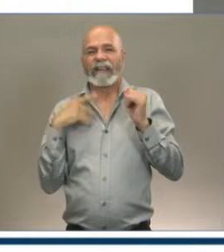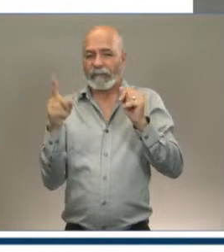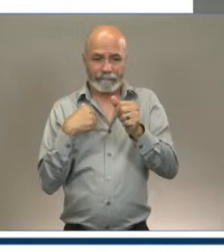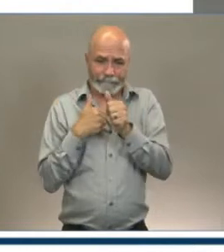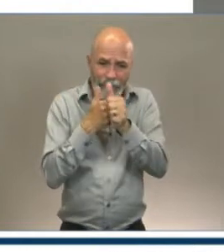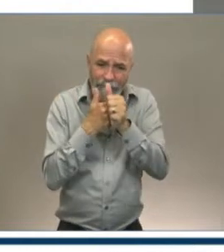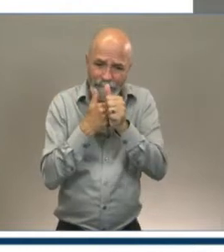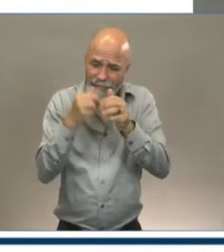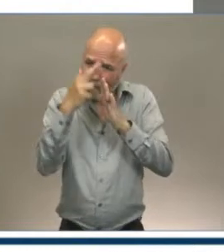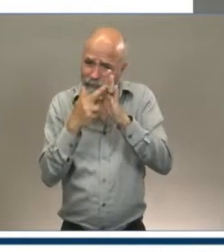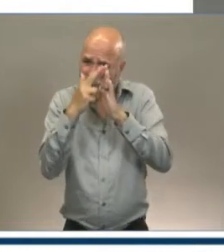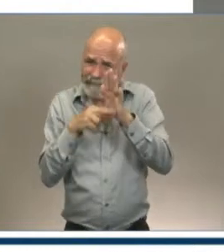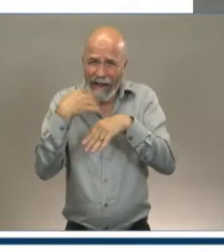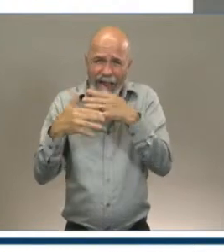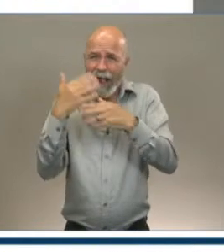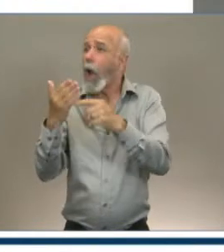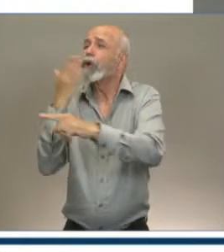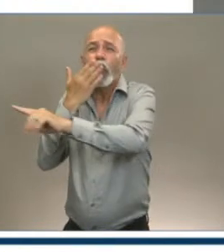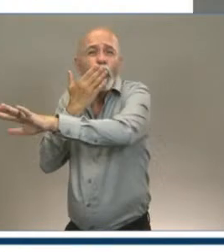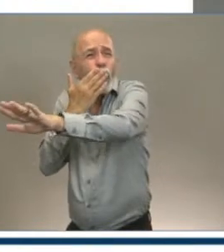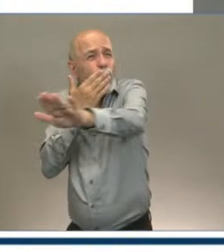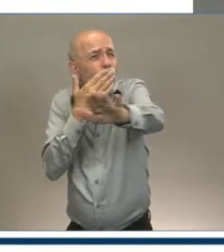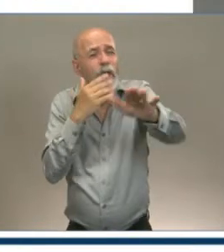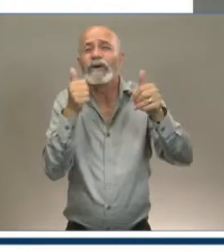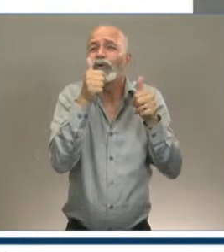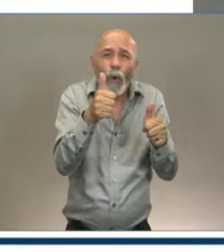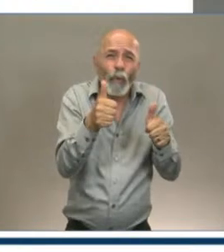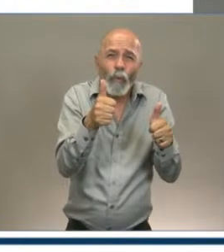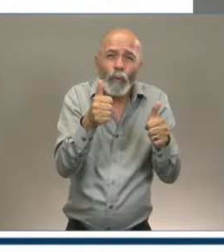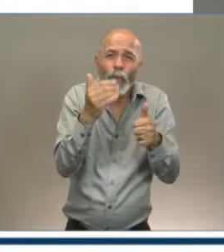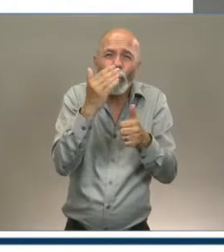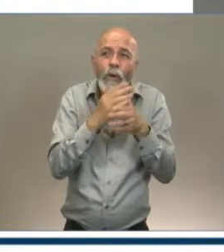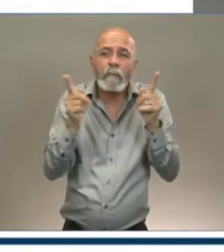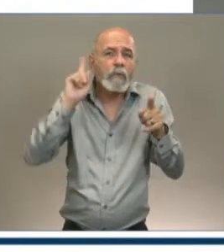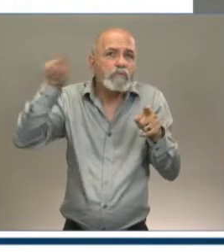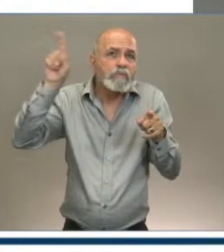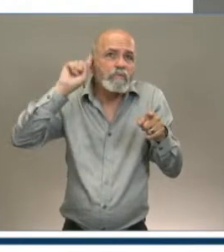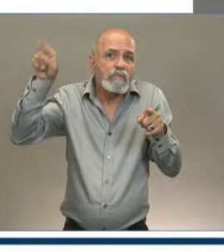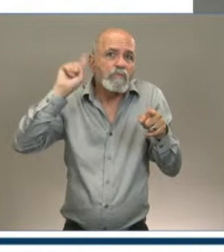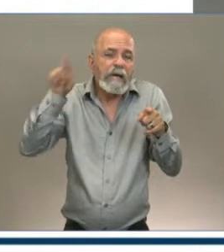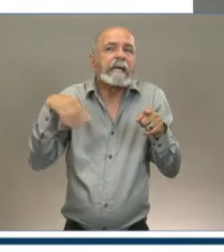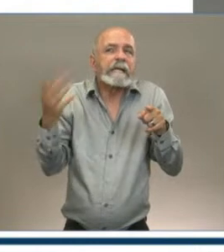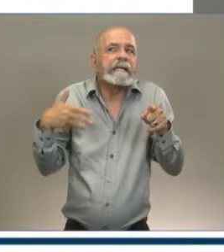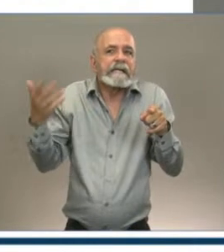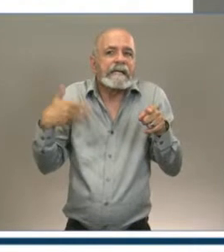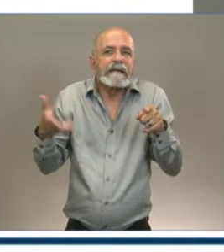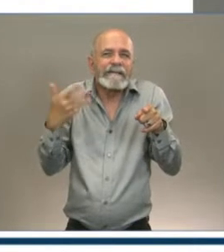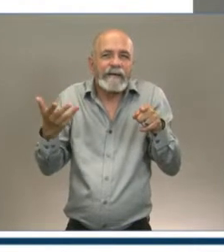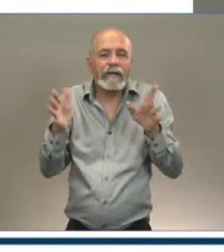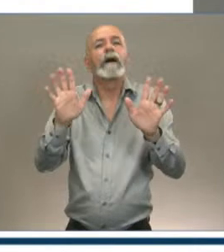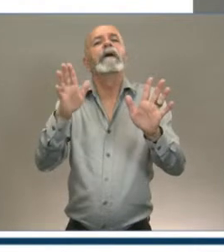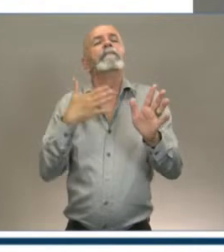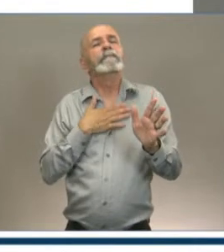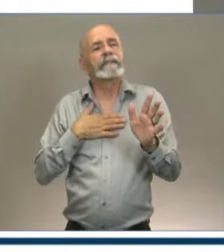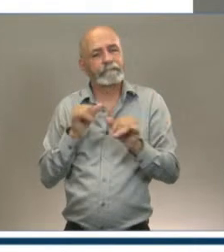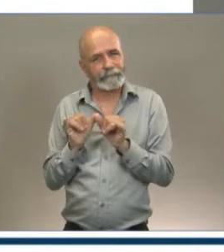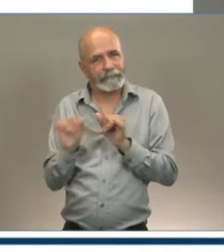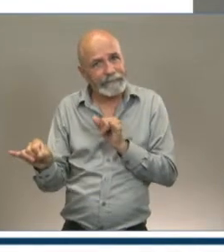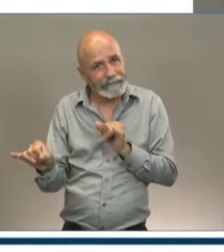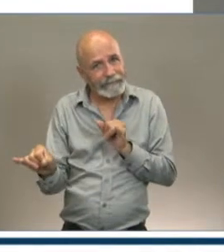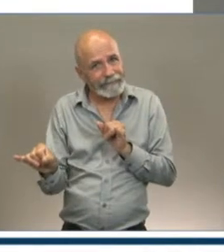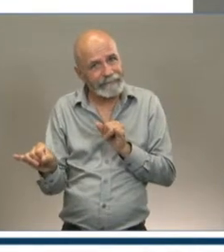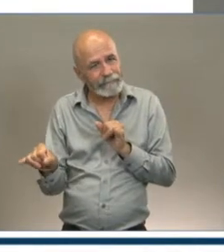you are doing it, and now the rest of you have to do your part as well. Stay home whenever possible.